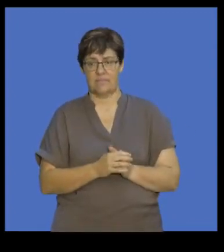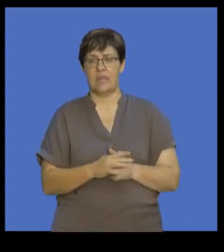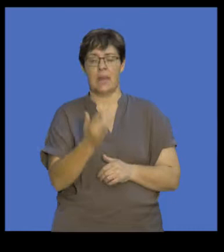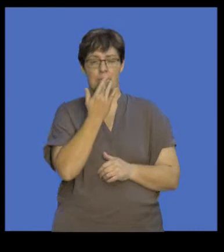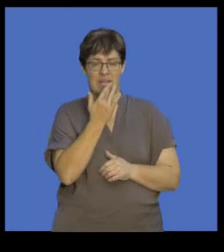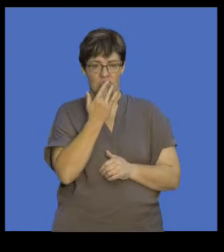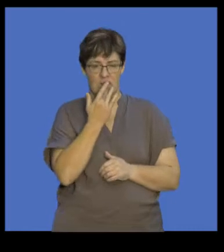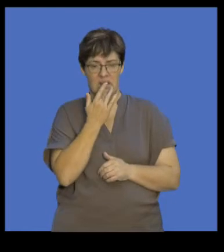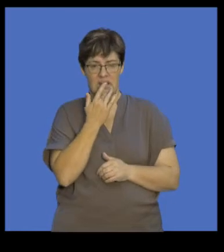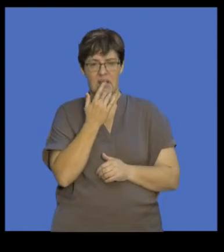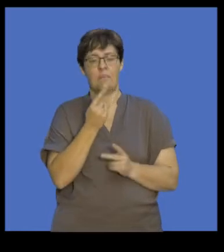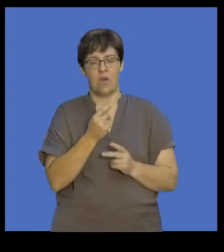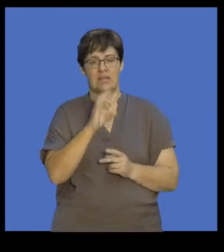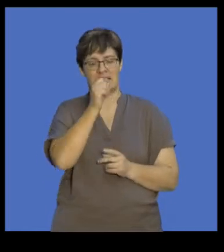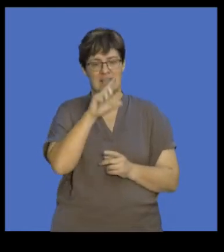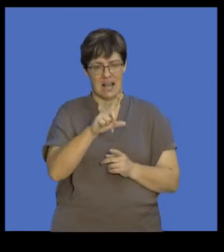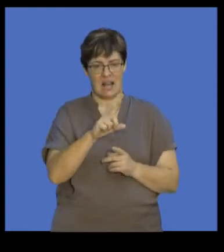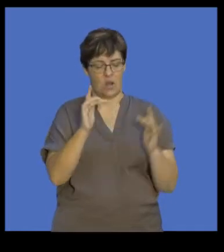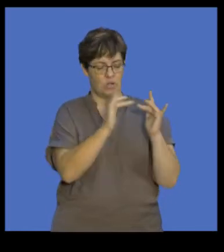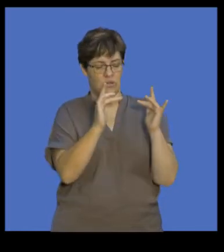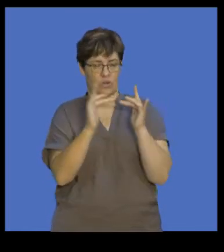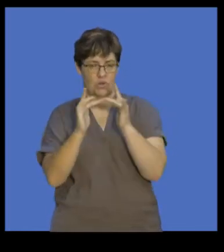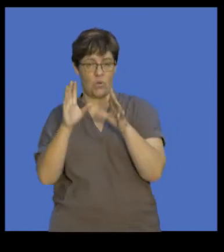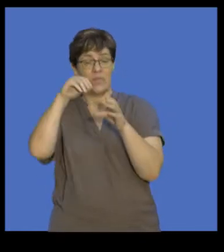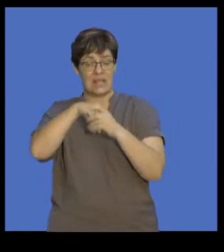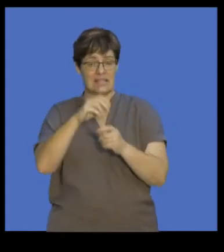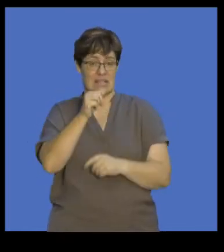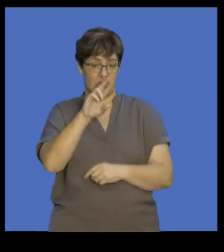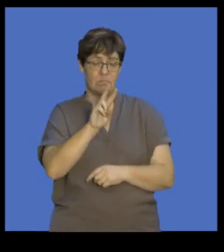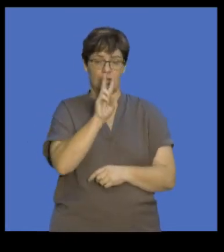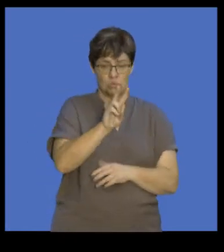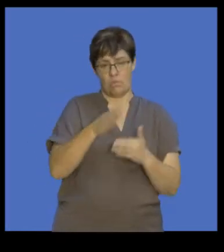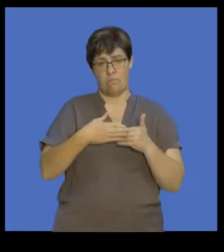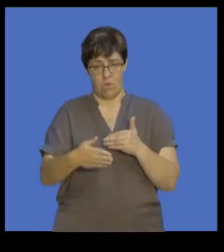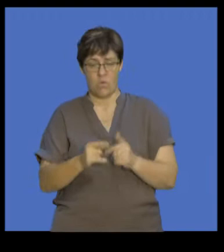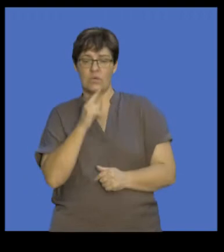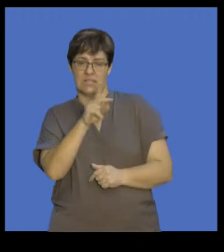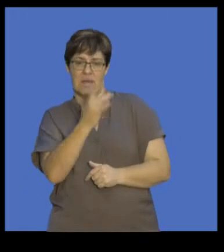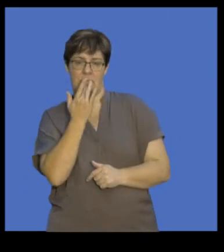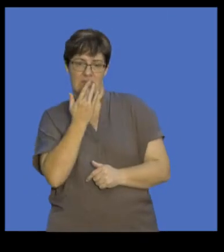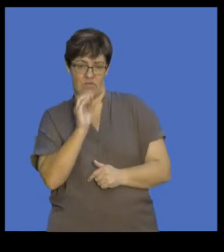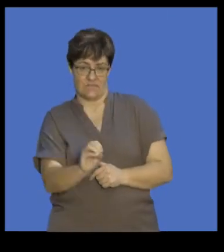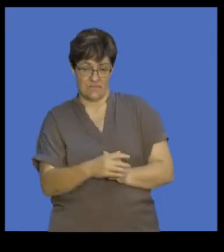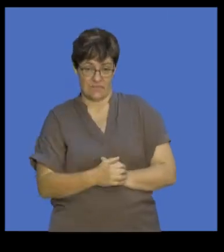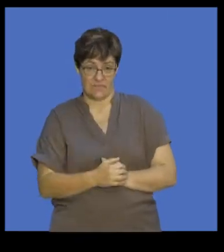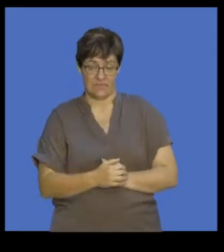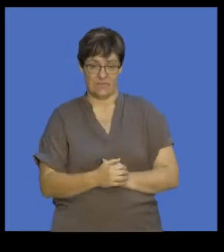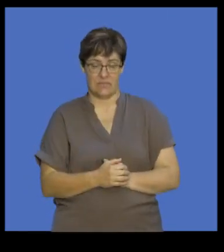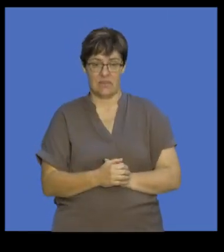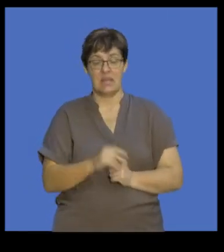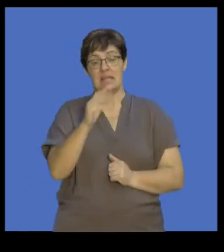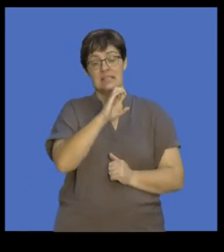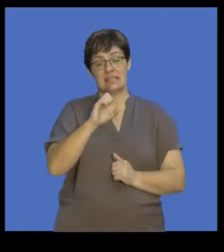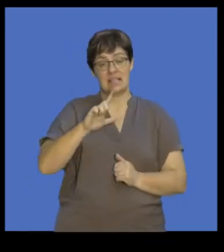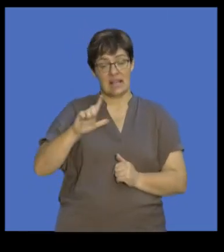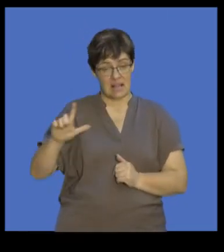battery becomes a combination of cells that are connected in series, 2 or more. Then we have got a battery. So a